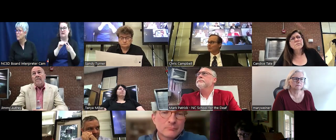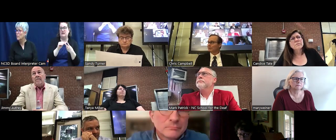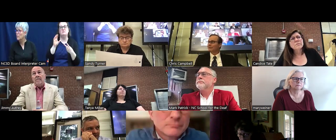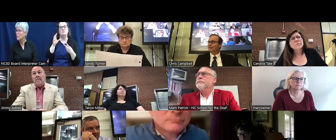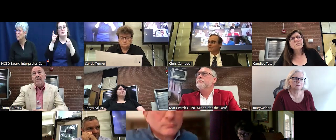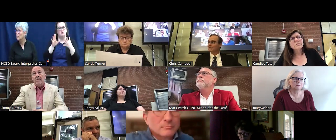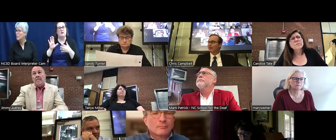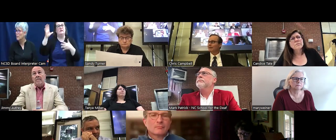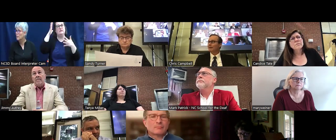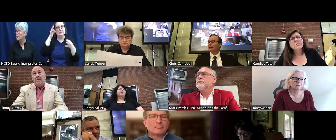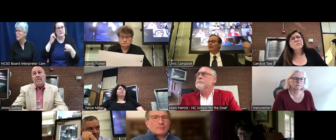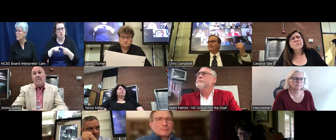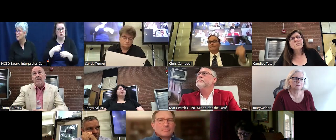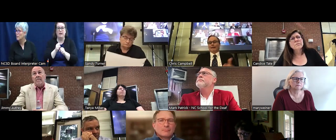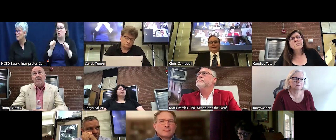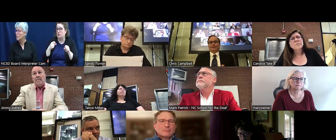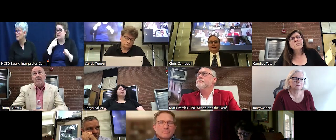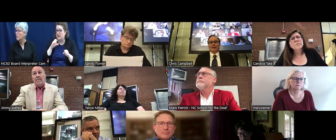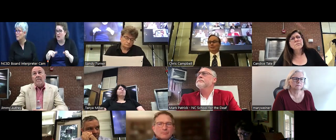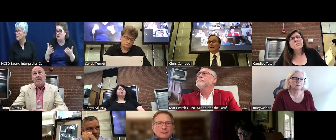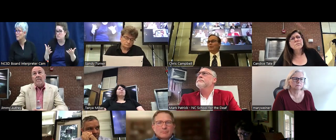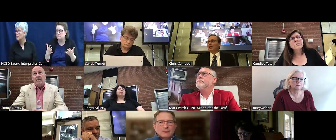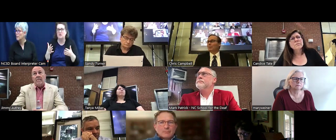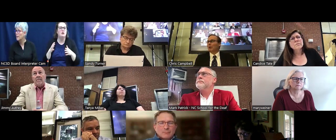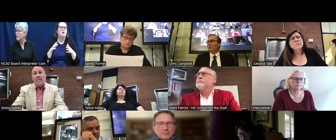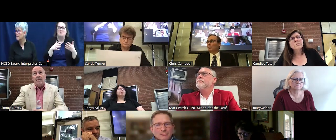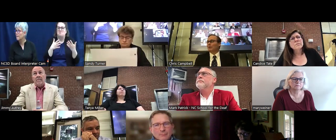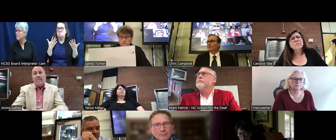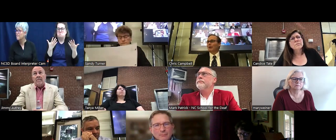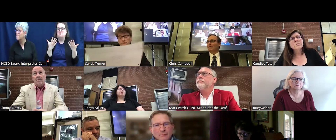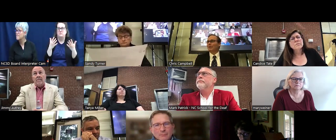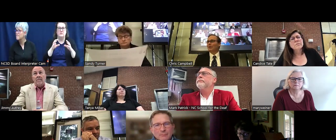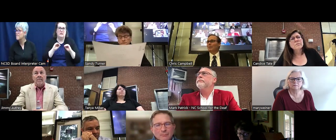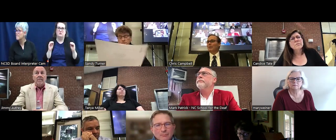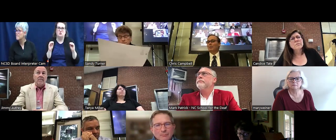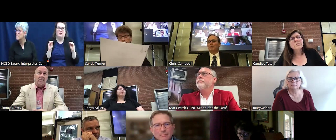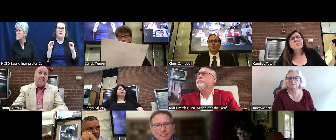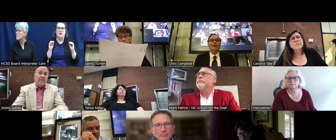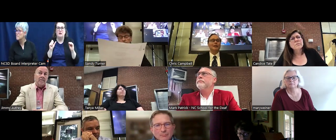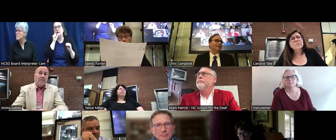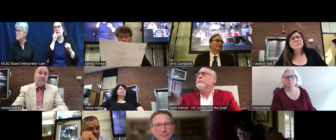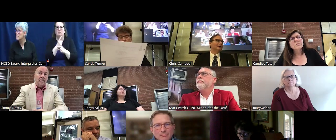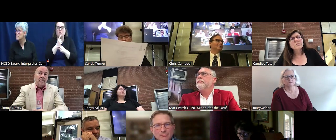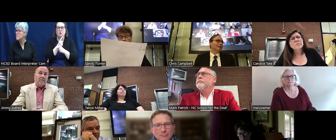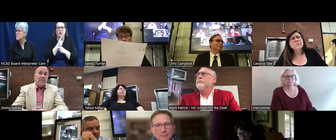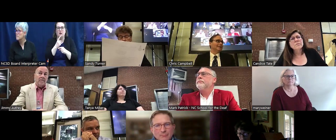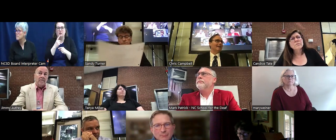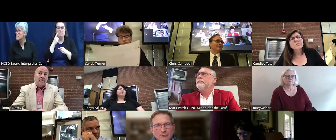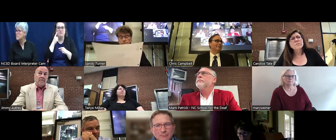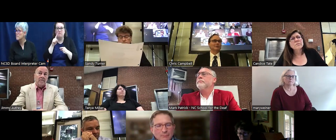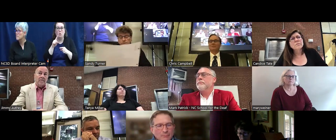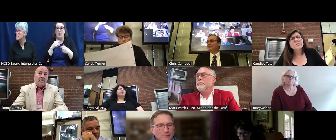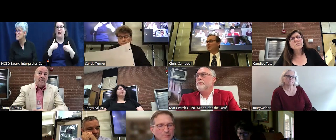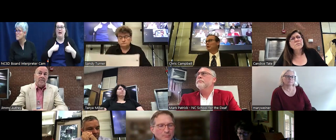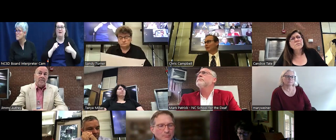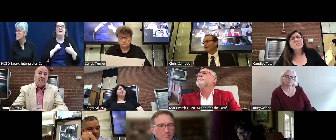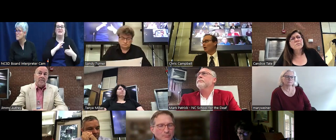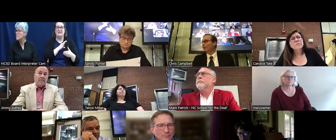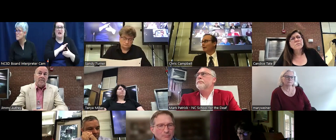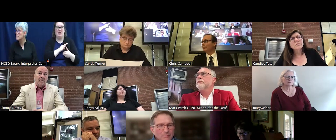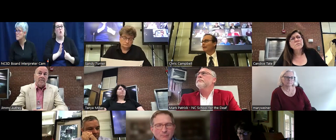director's decision to make. There's nothing inappropriate whatsoever about putting some staff members